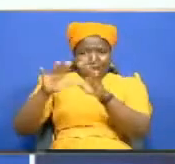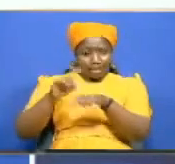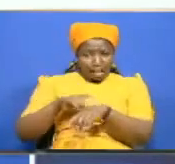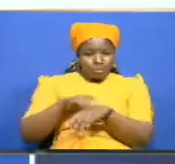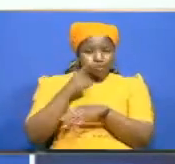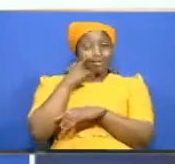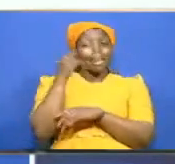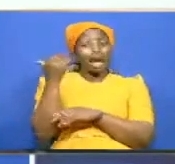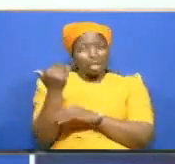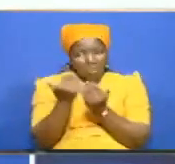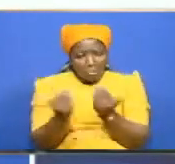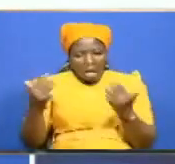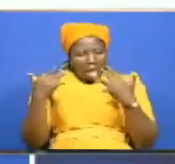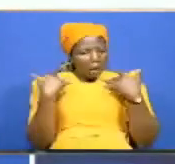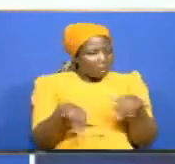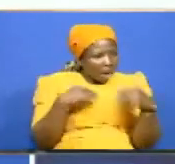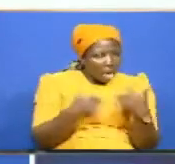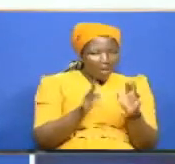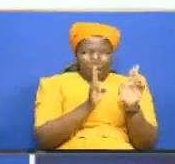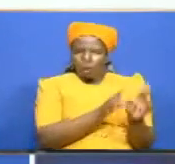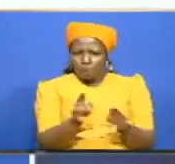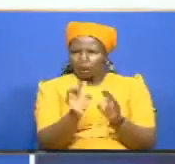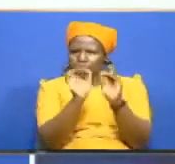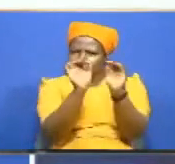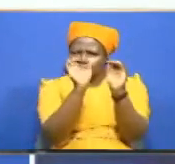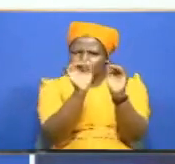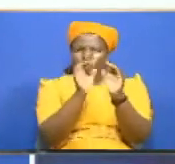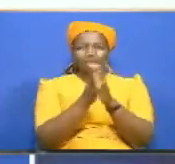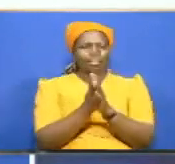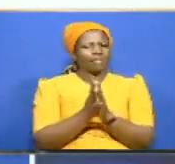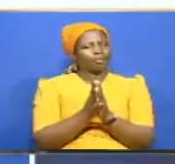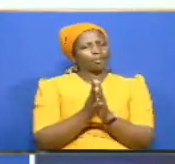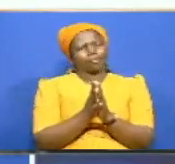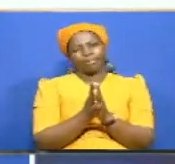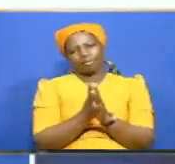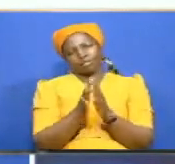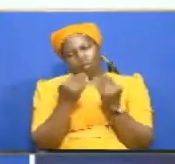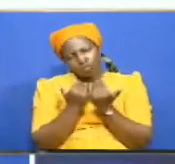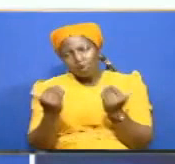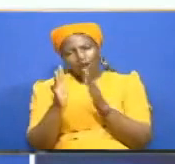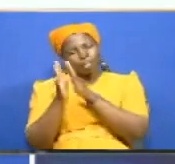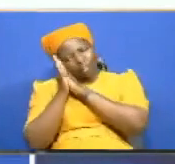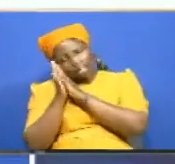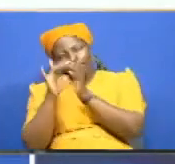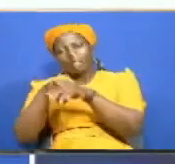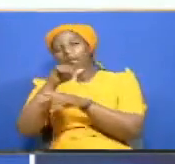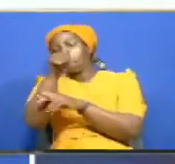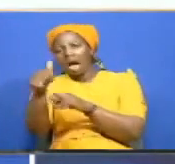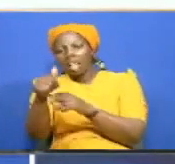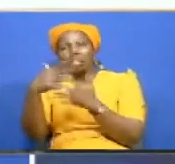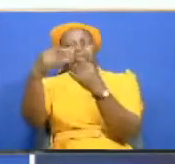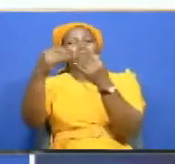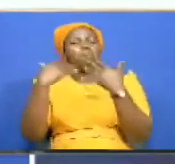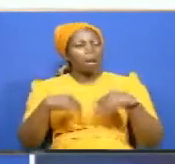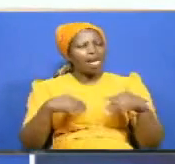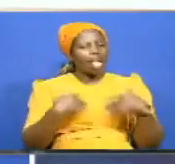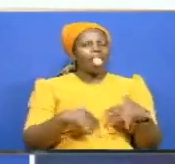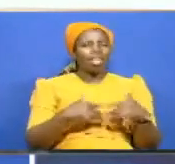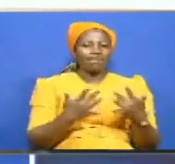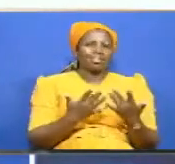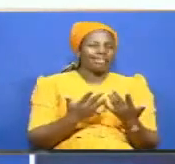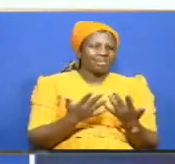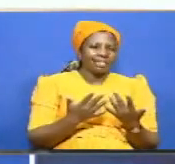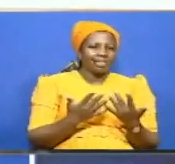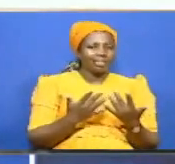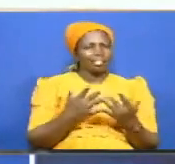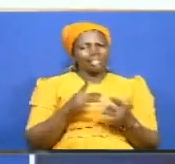of a sudden they are not playing the way they are supposed to be playing, they are lying down. When the others go to play, they sit back and say, "No, teacher, I